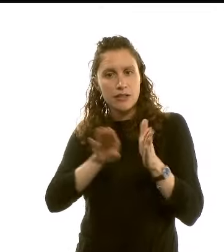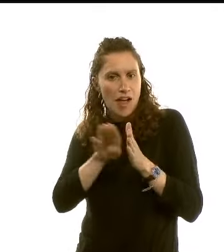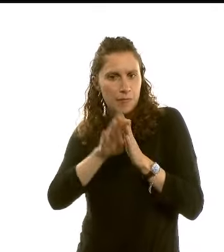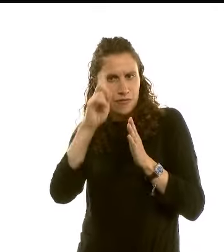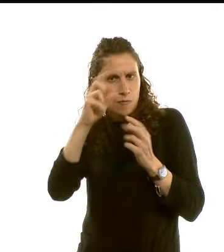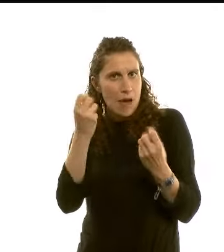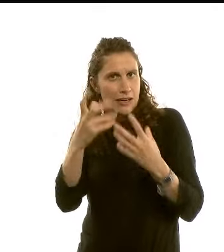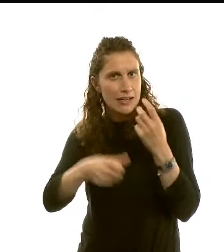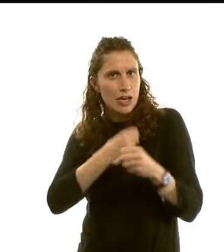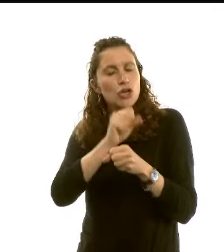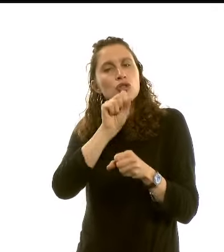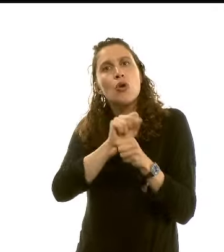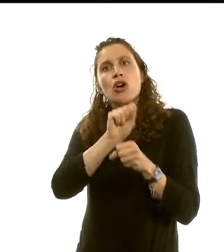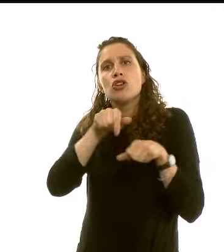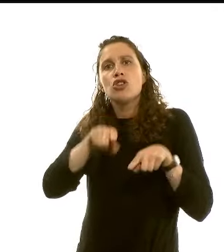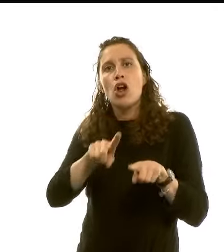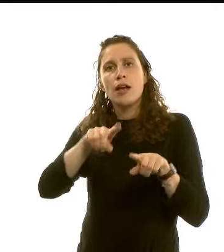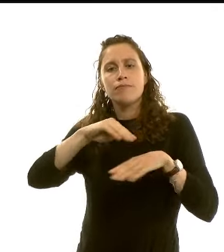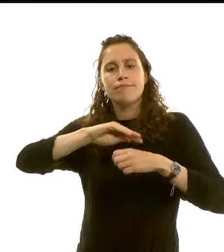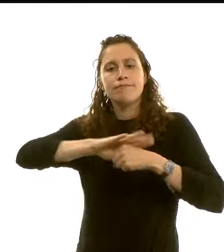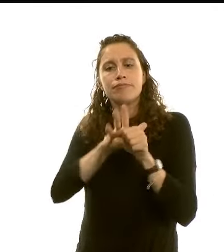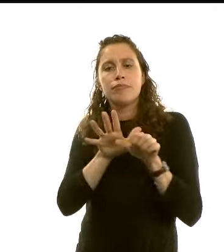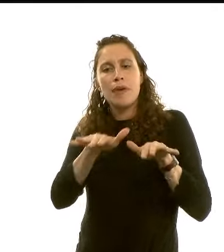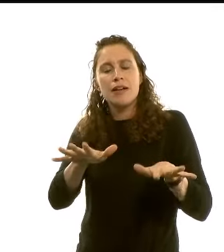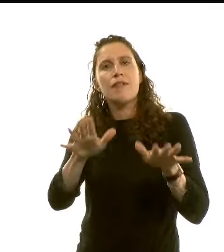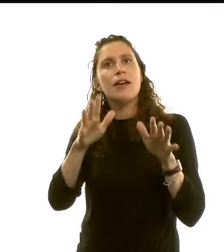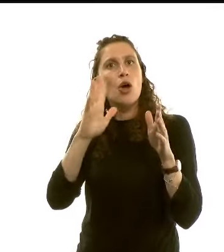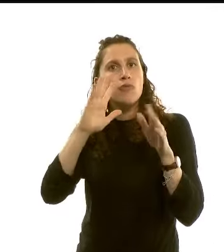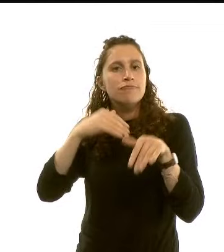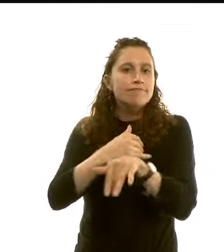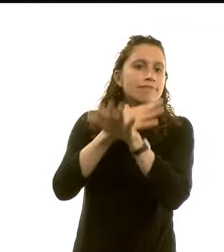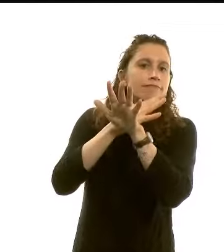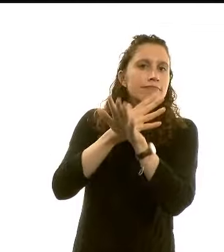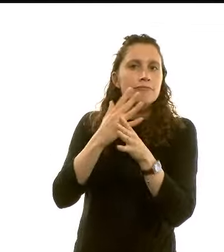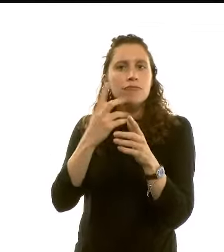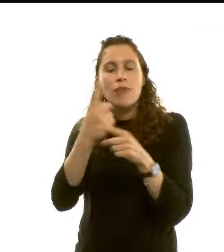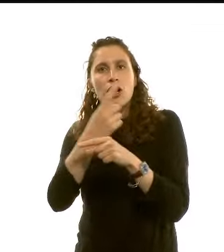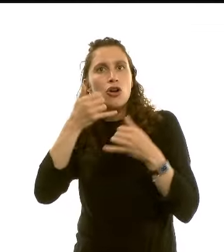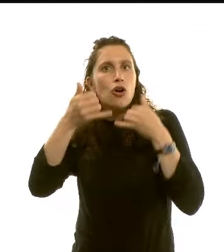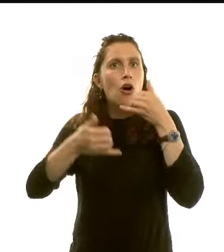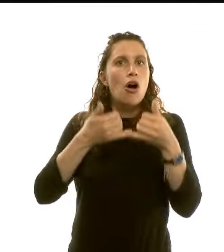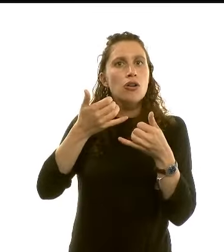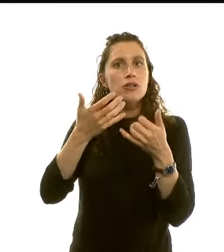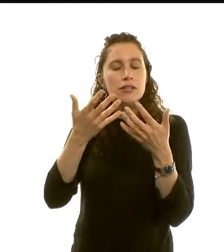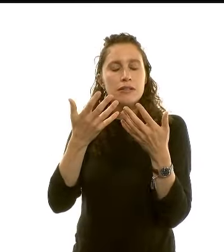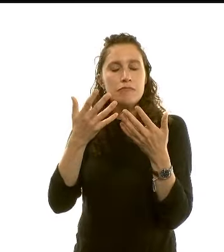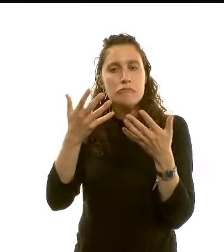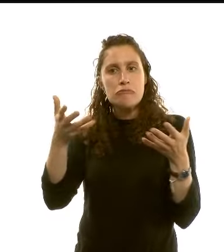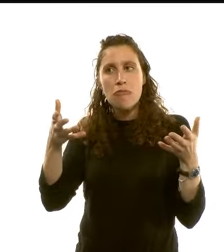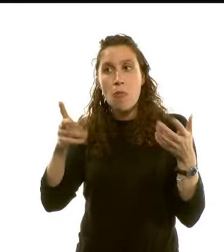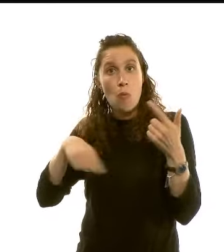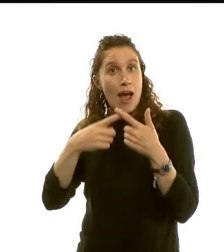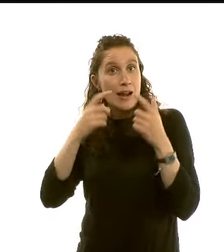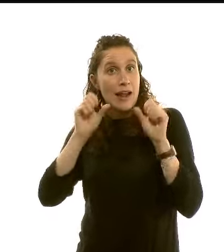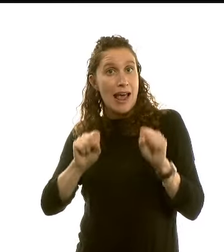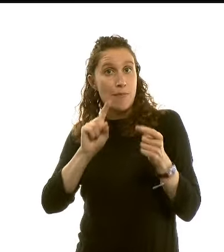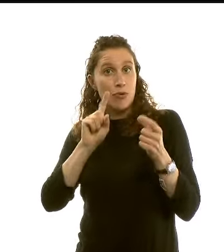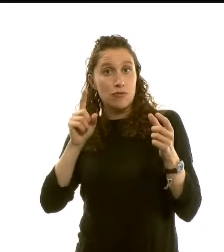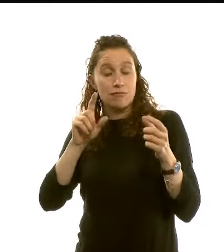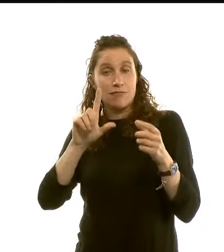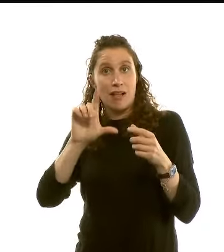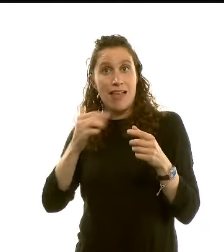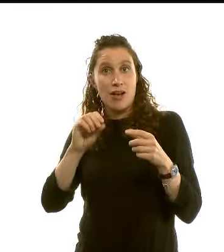worked during the pandemic, both remotely through regular calls and VidCons, but then eventually when we were able to get the LEGO